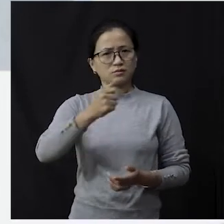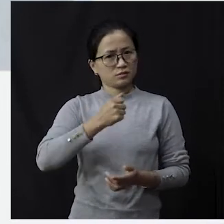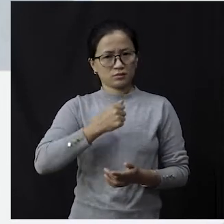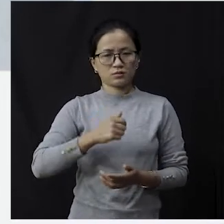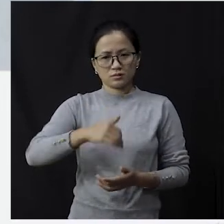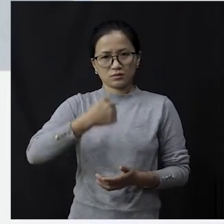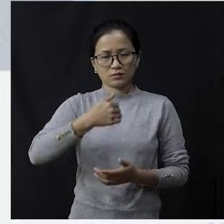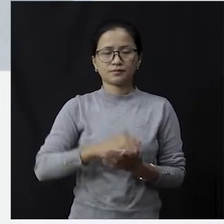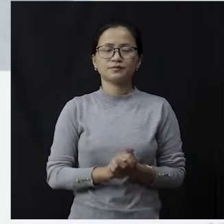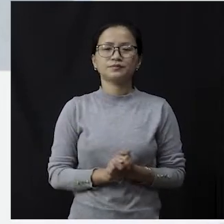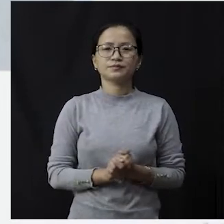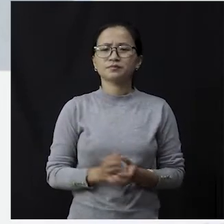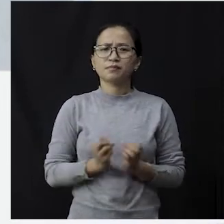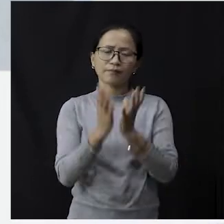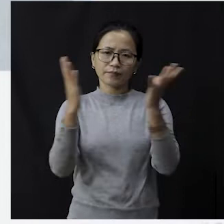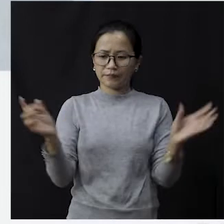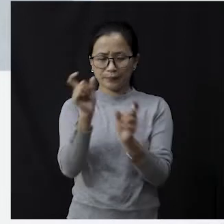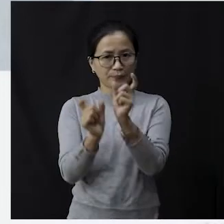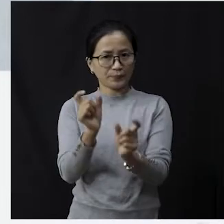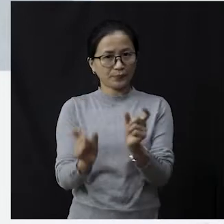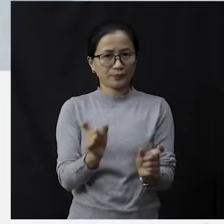ourselves. Many people